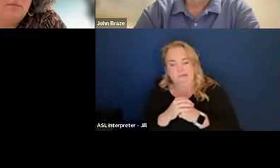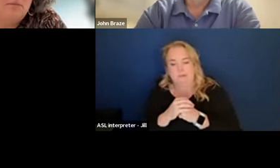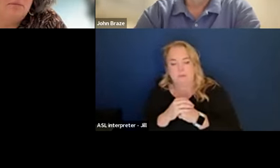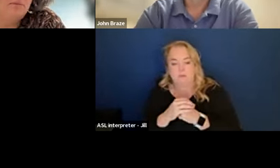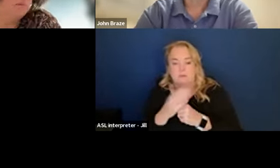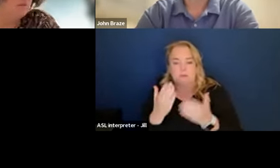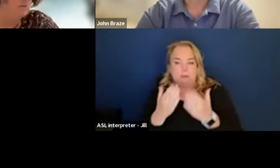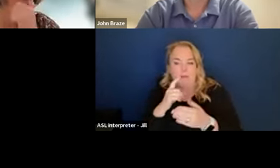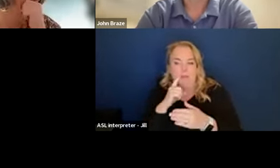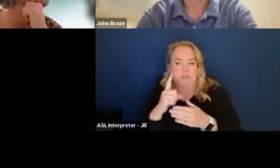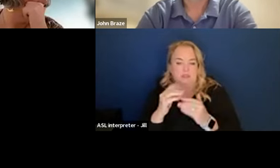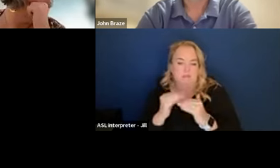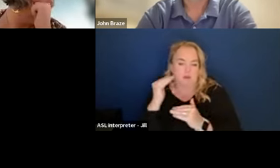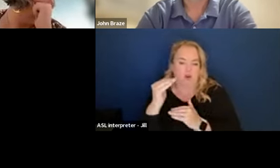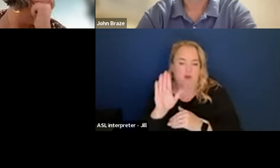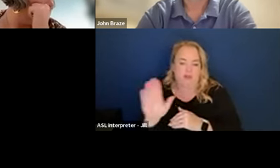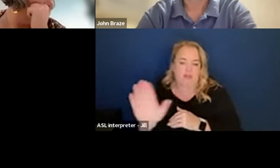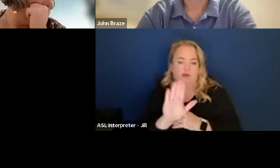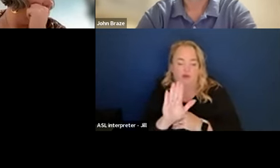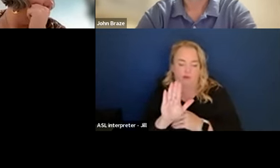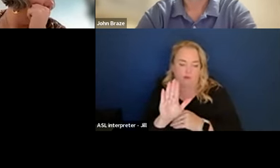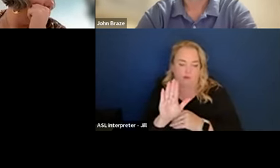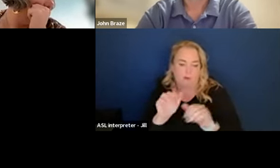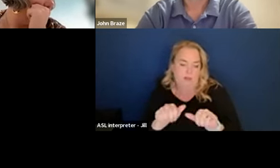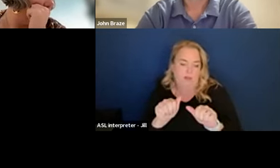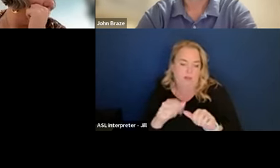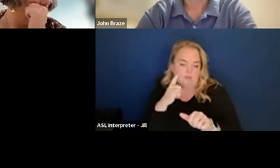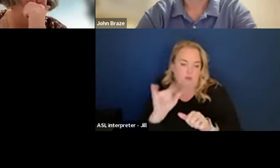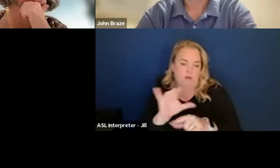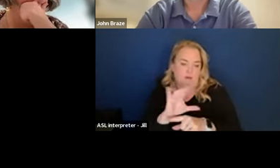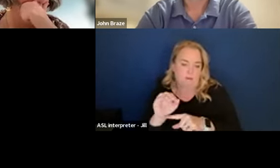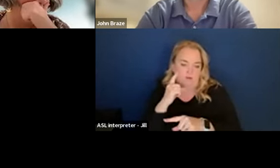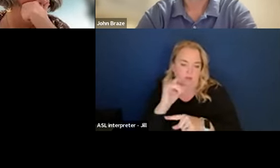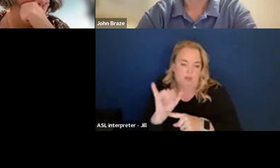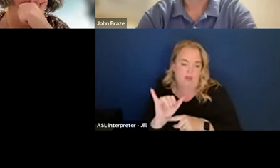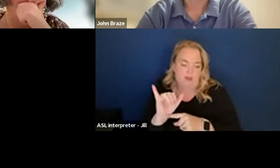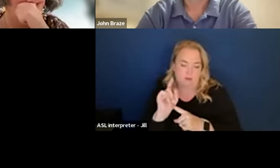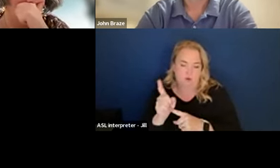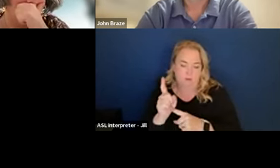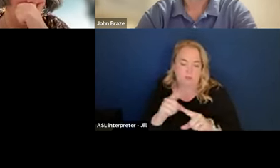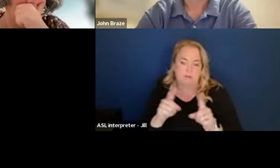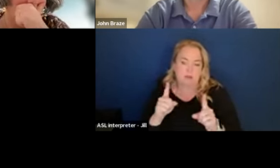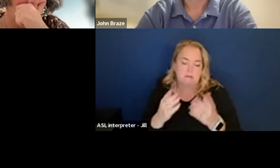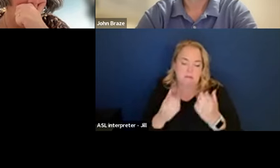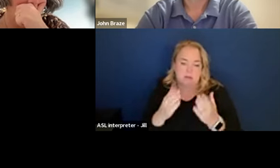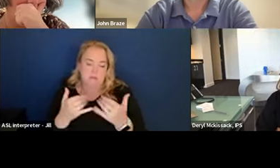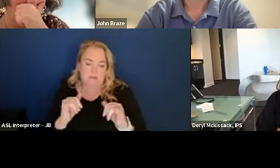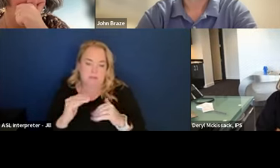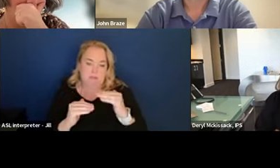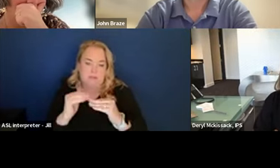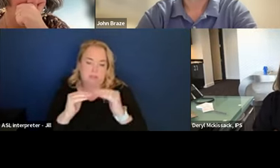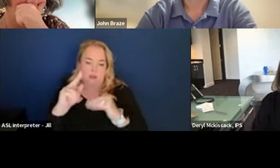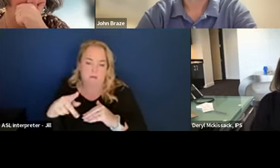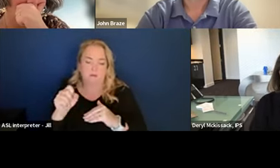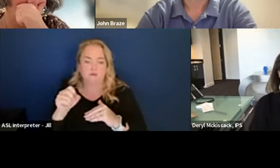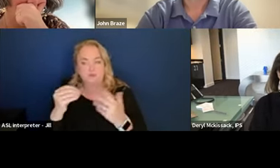may be beyond the scope or the capabilities of the firm at that particular moment, in that particular time, but they may be still building to it. And